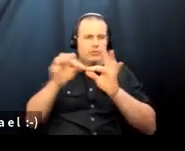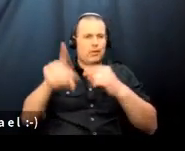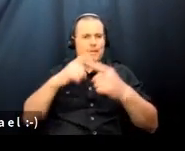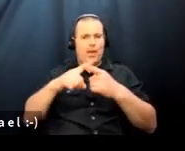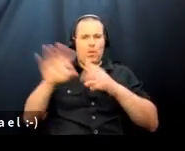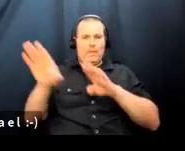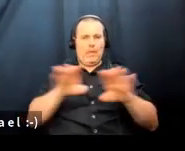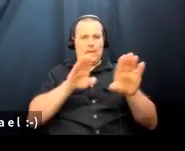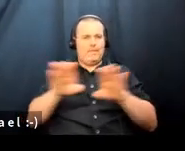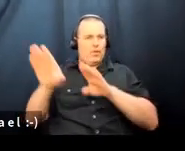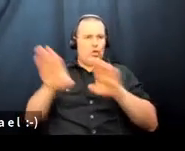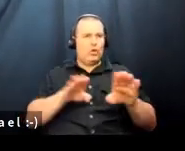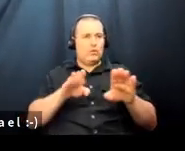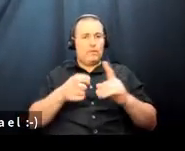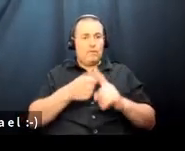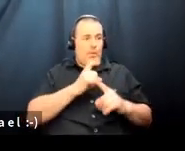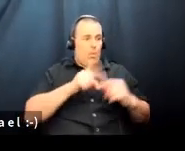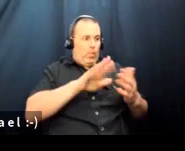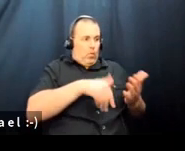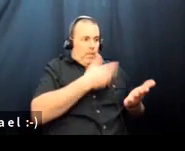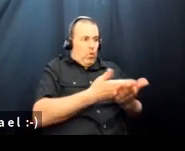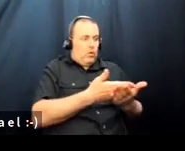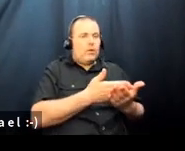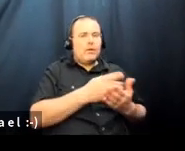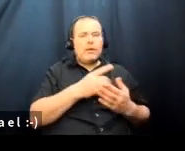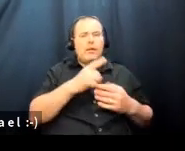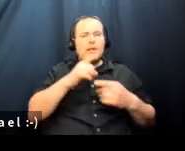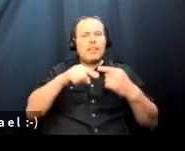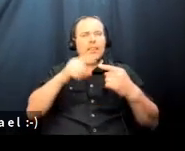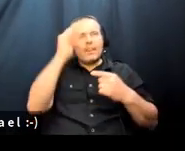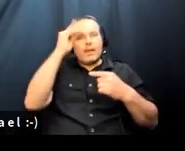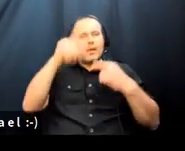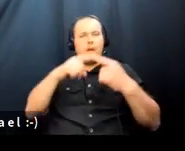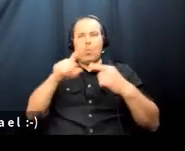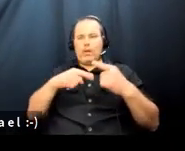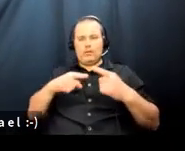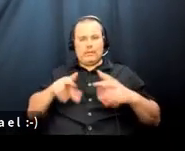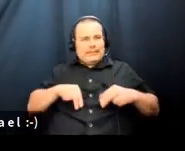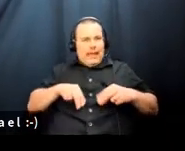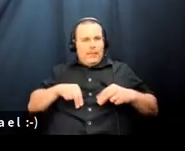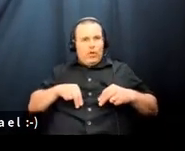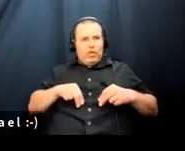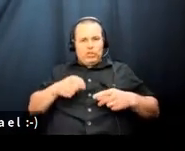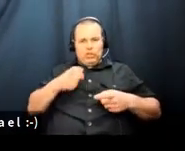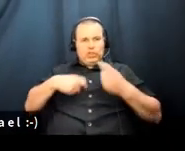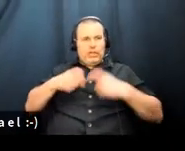What I mean by that is, think about when you change your child's diaper. Where do their hands